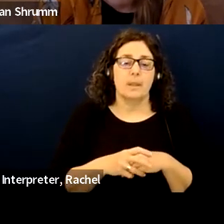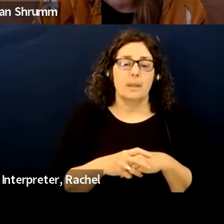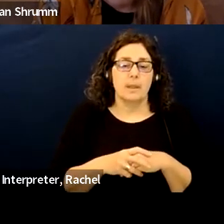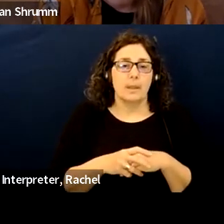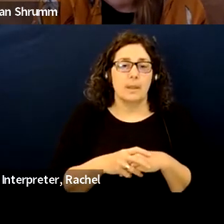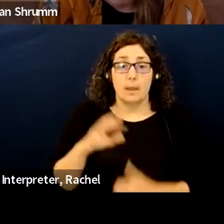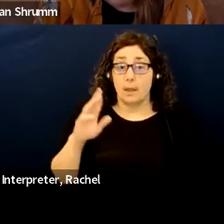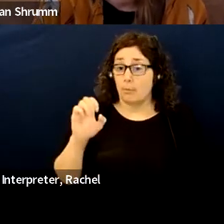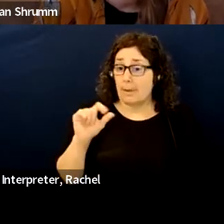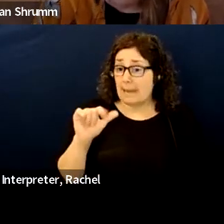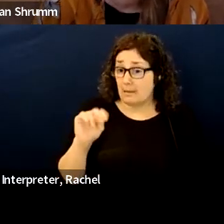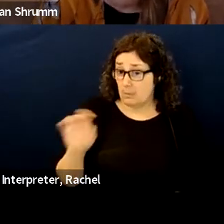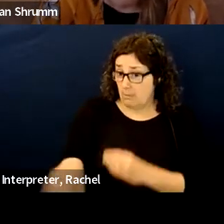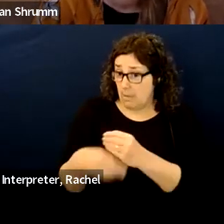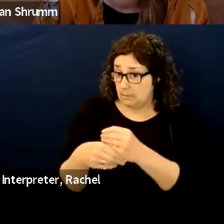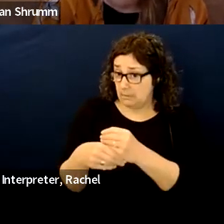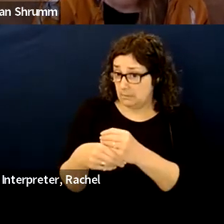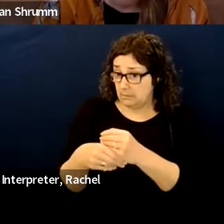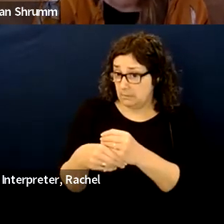Regan, did you have anything to add to that part?